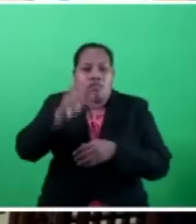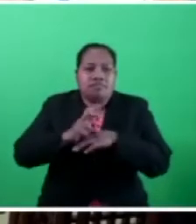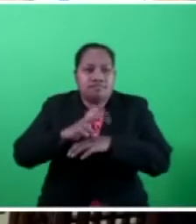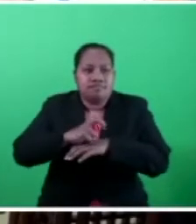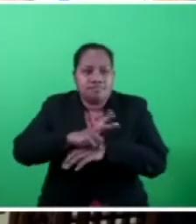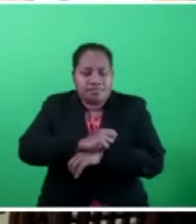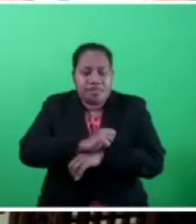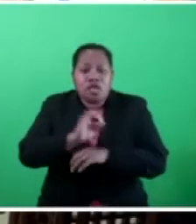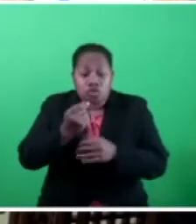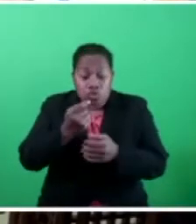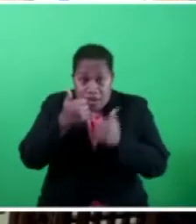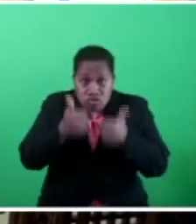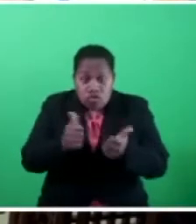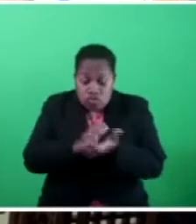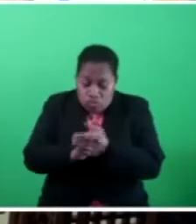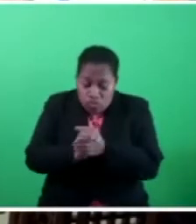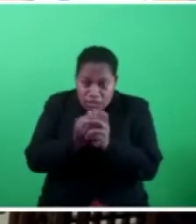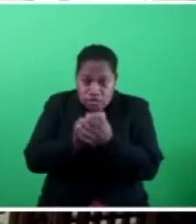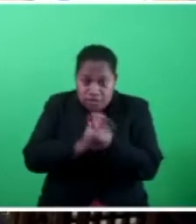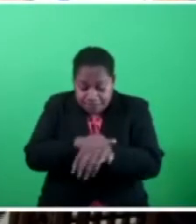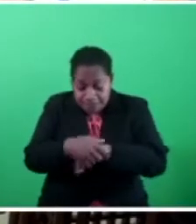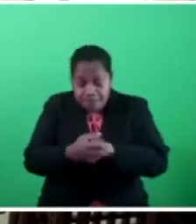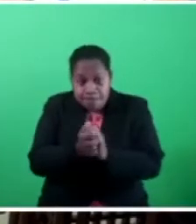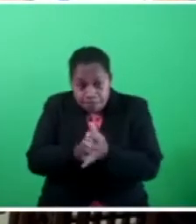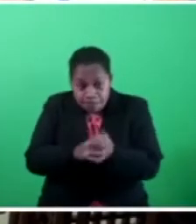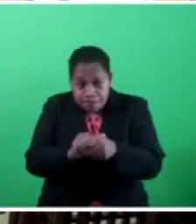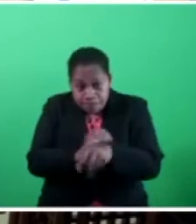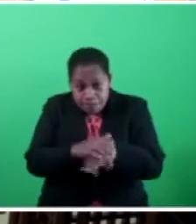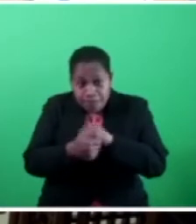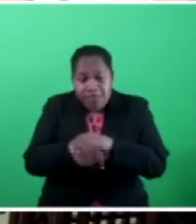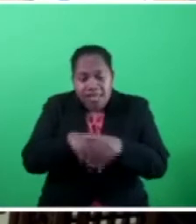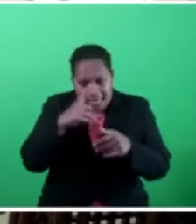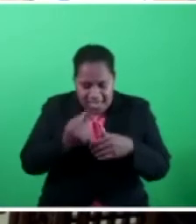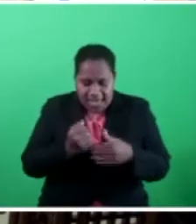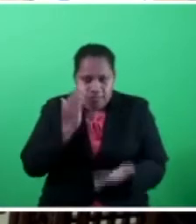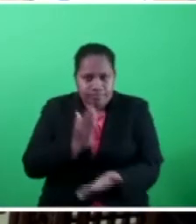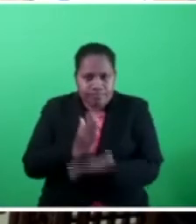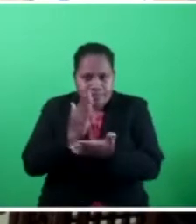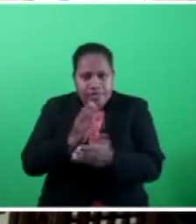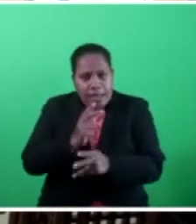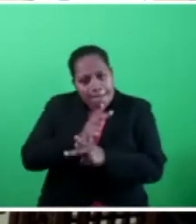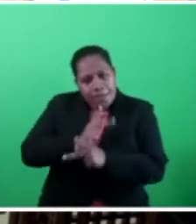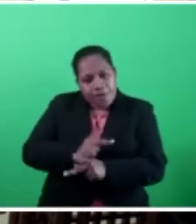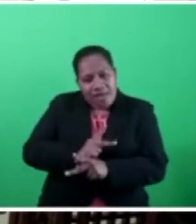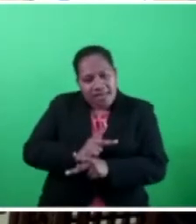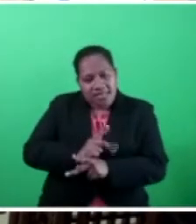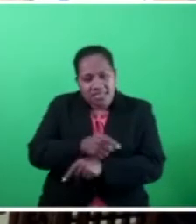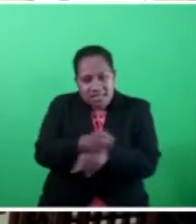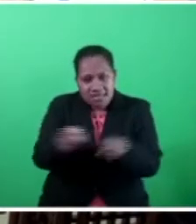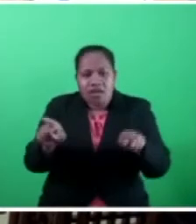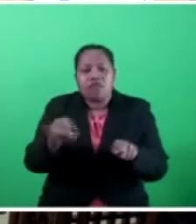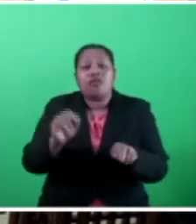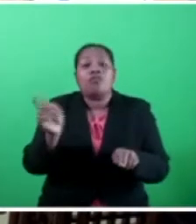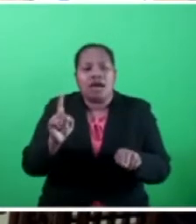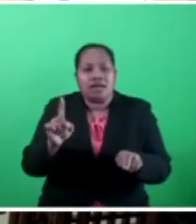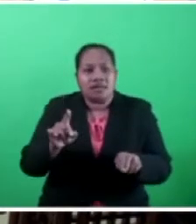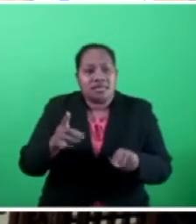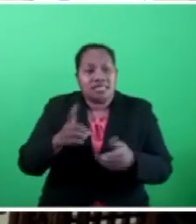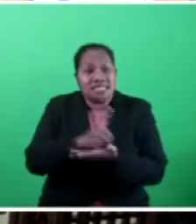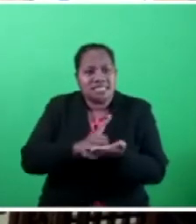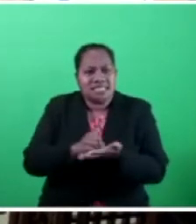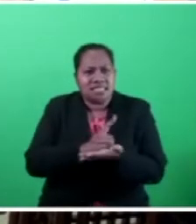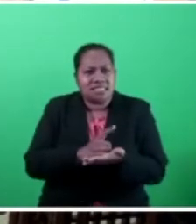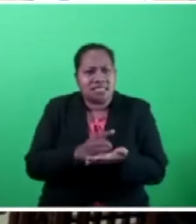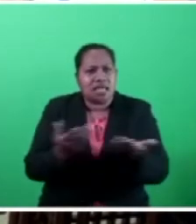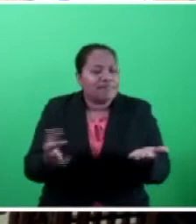can prevent you from getting the disease. It's not airborne. It's not airborne. It's not airborne. The